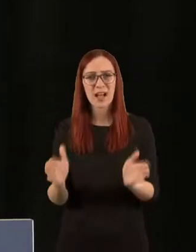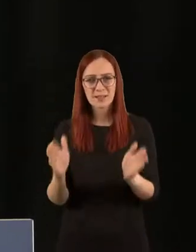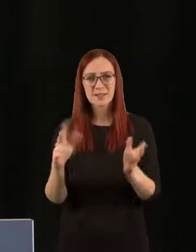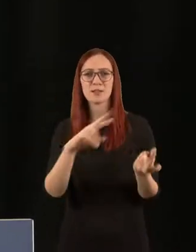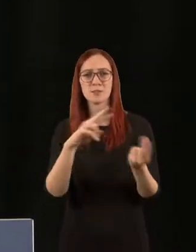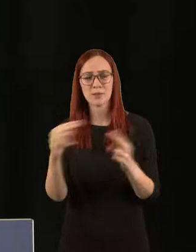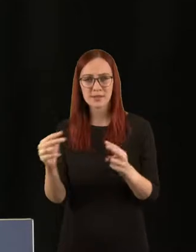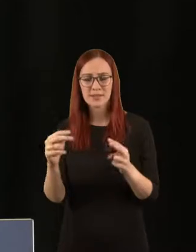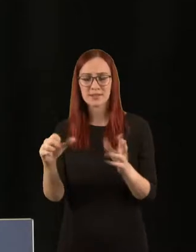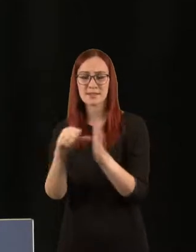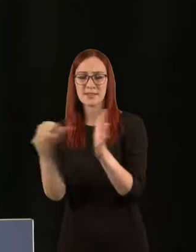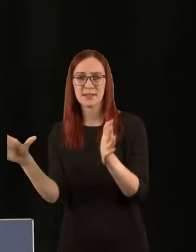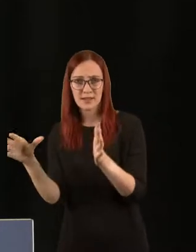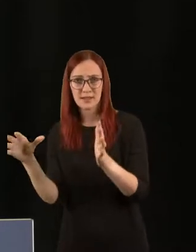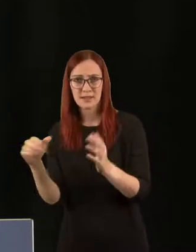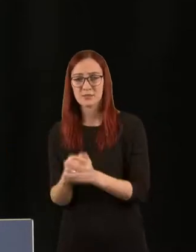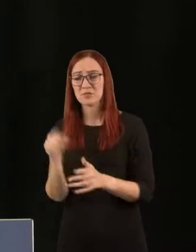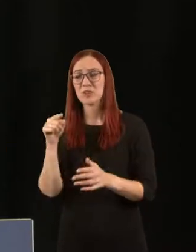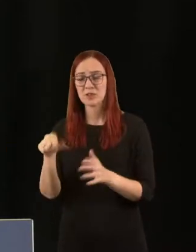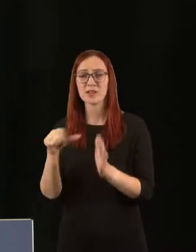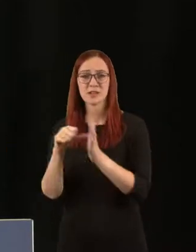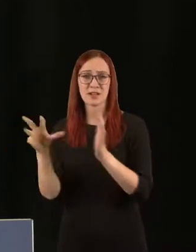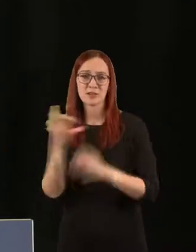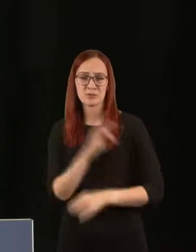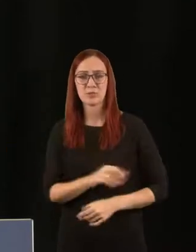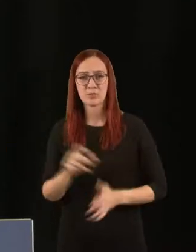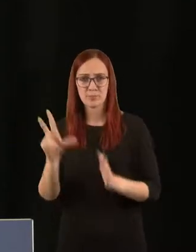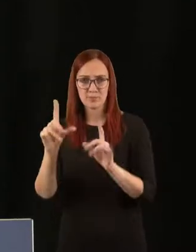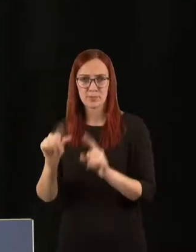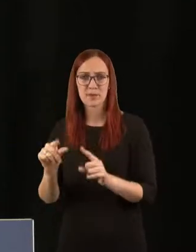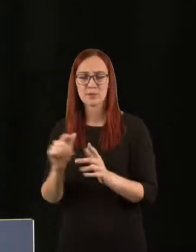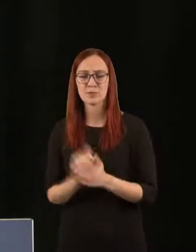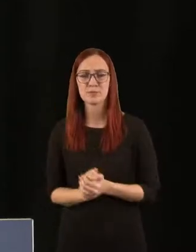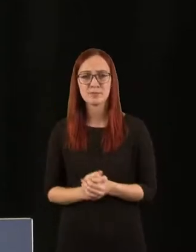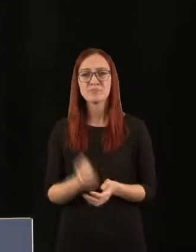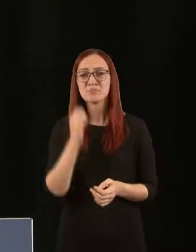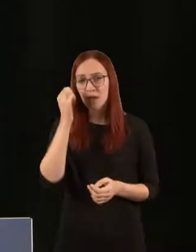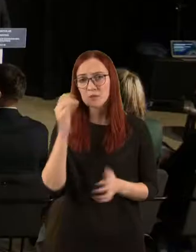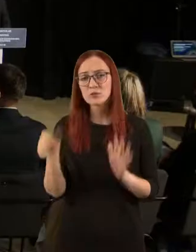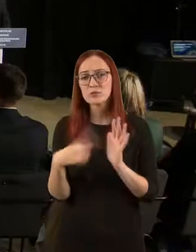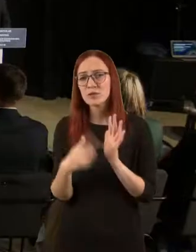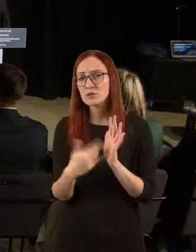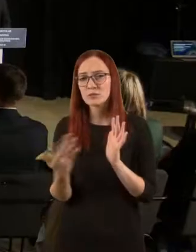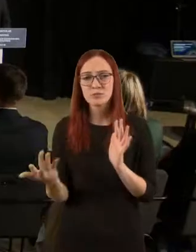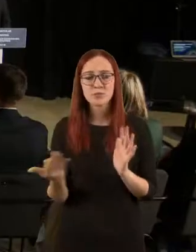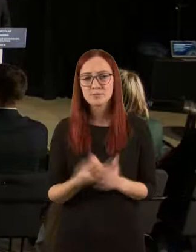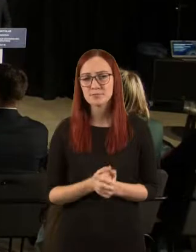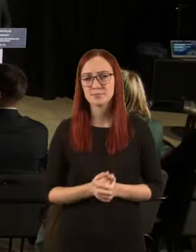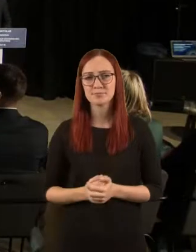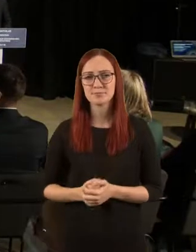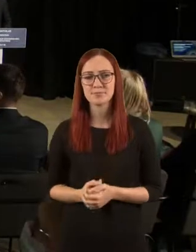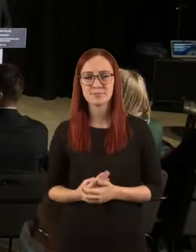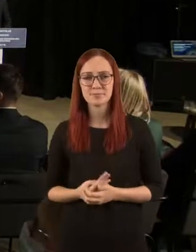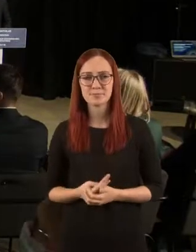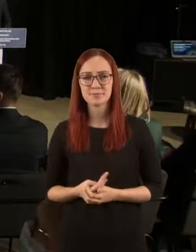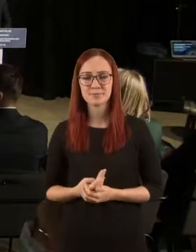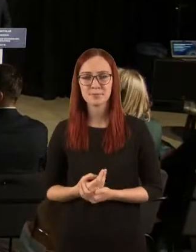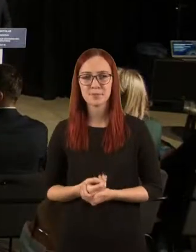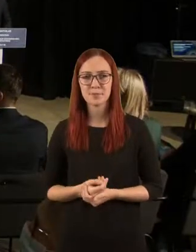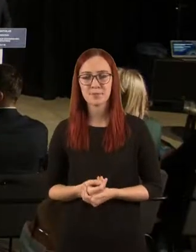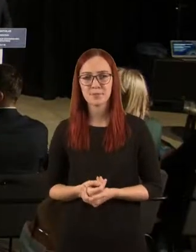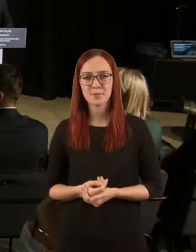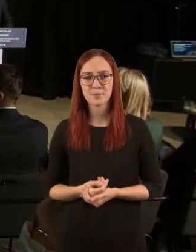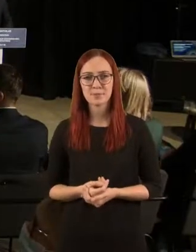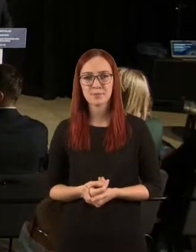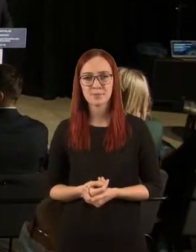for vulnerable people, for poor people to replace boilers. Thank you. Are